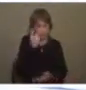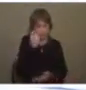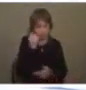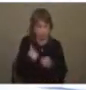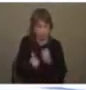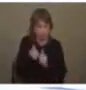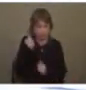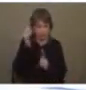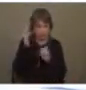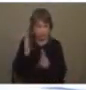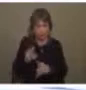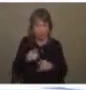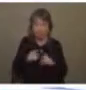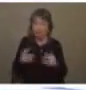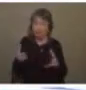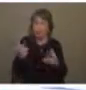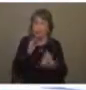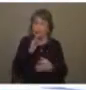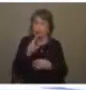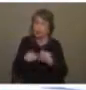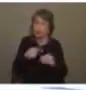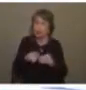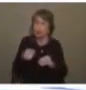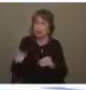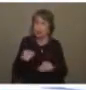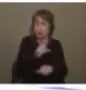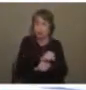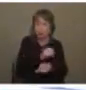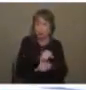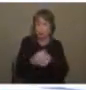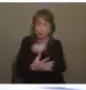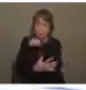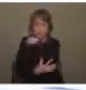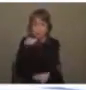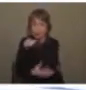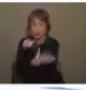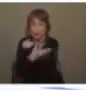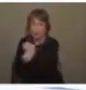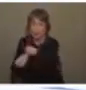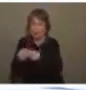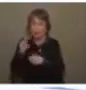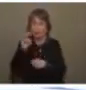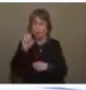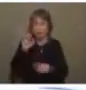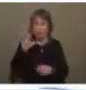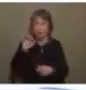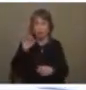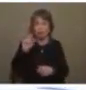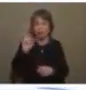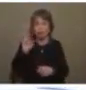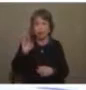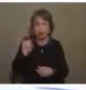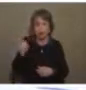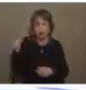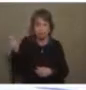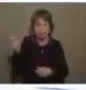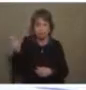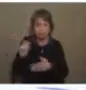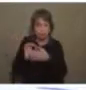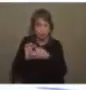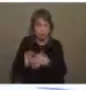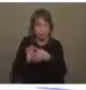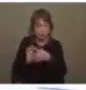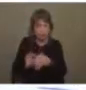like to talk to you a little bit about the relationship between work, poverty, and welfare, which has come up numerous times this morning and before in debates about Puerto